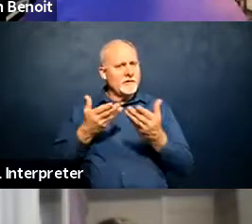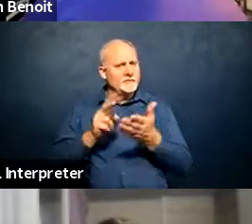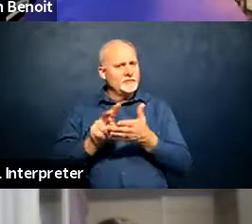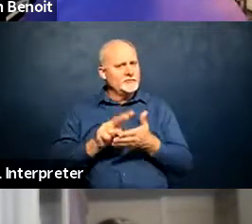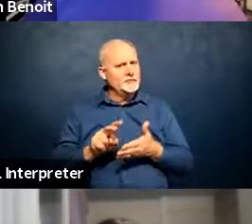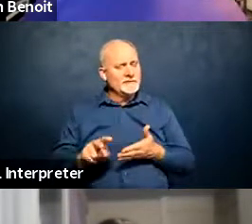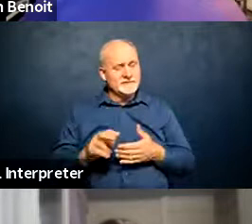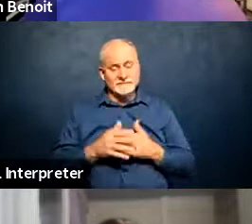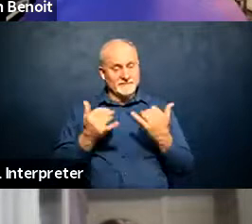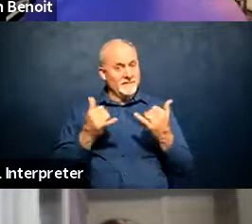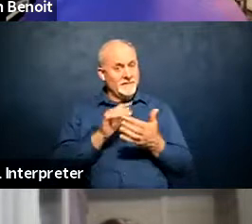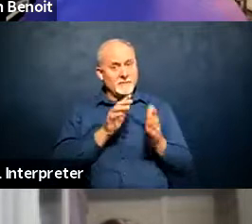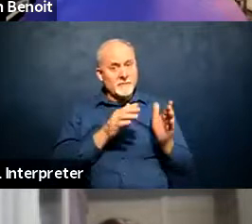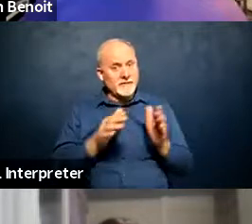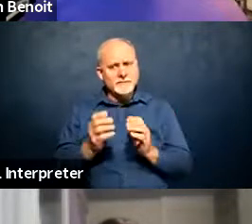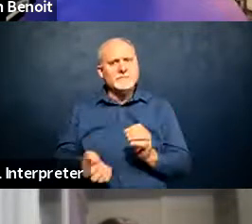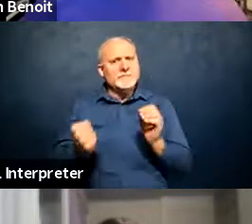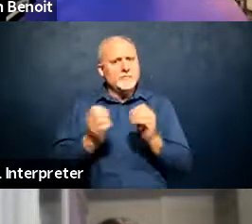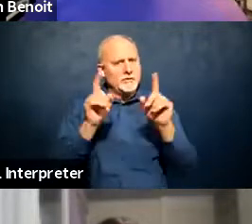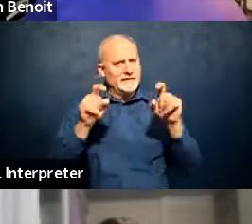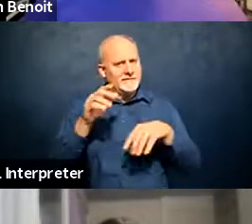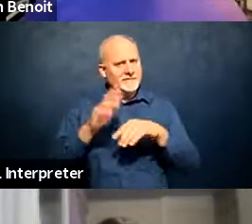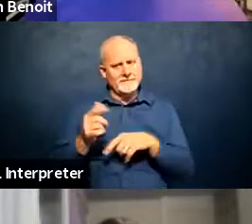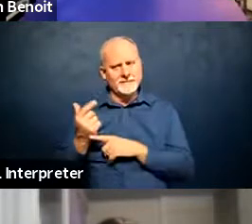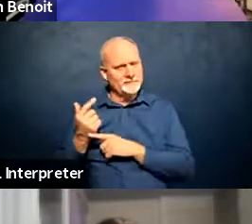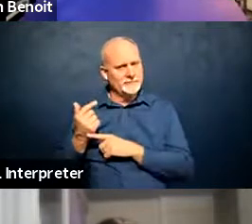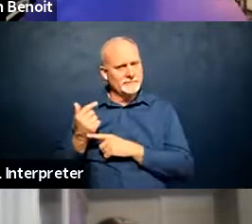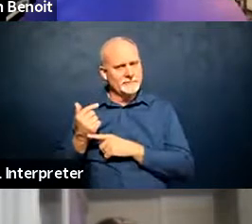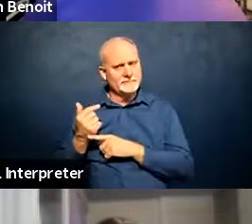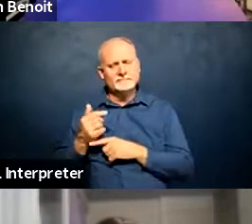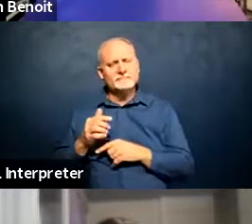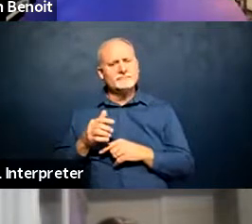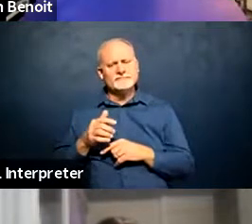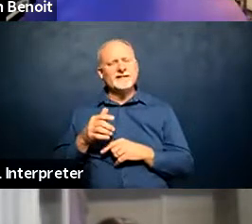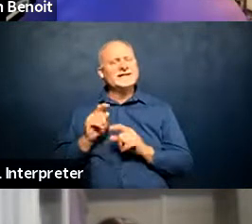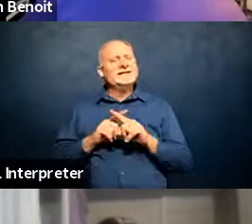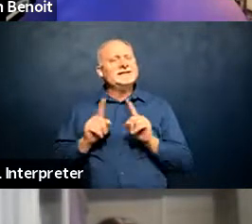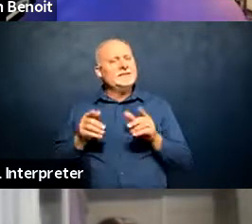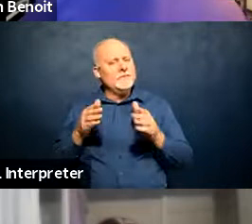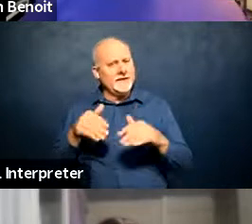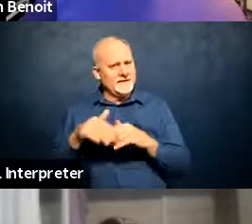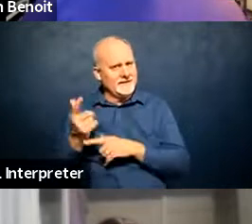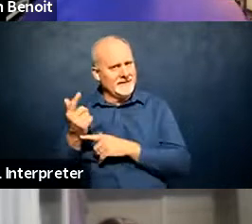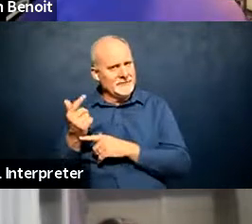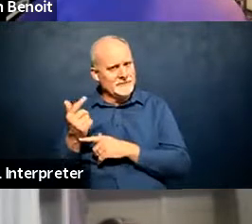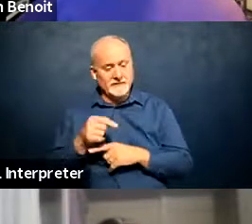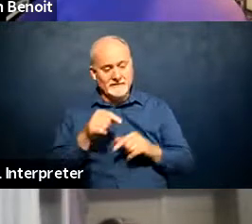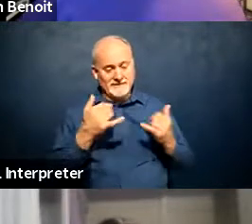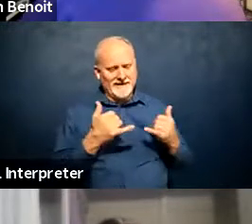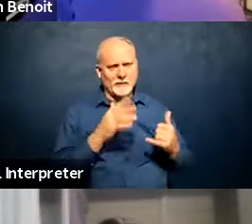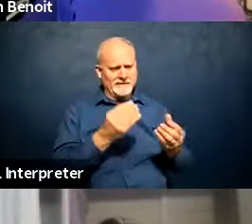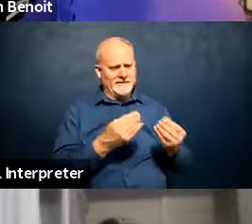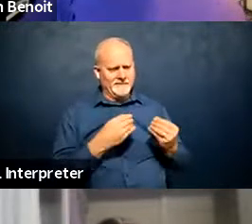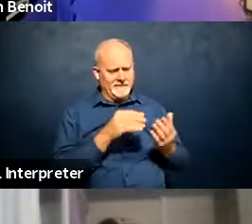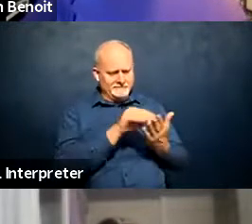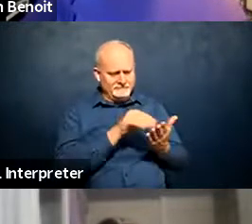more robust. So we're doing more testing than we did last year. It's just reformatted in a manner that gives us data, information, and